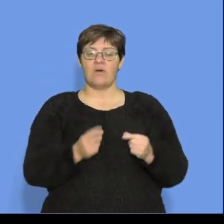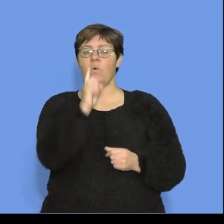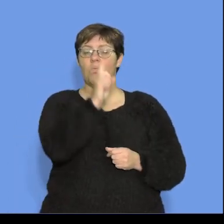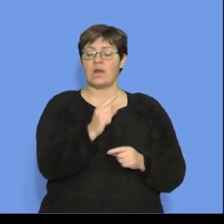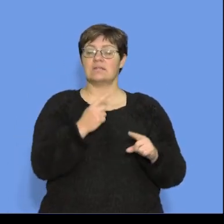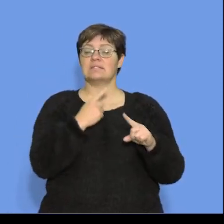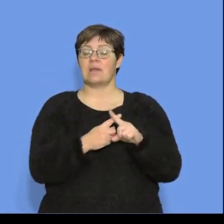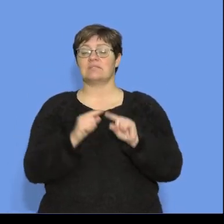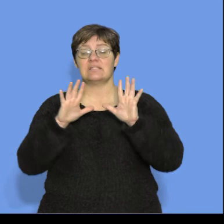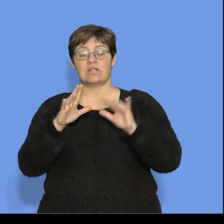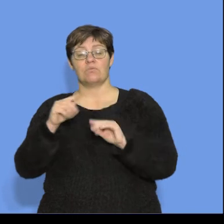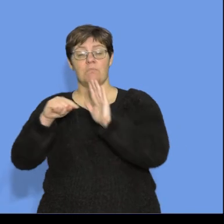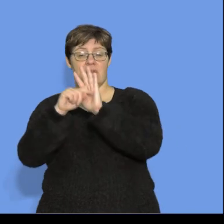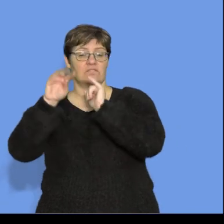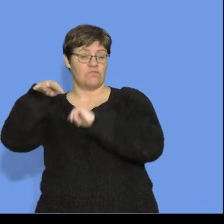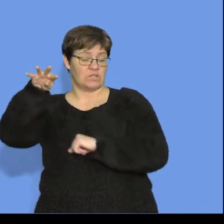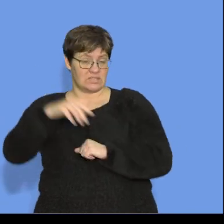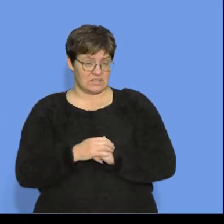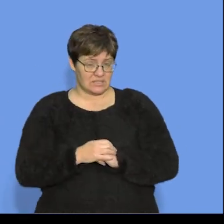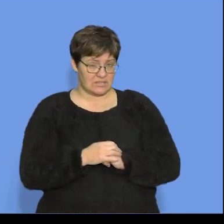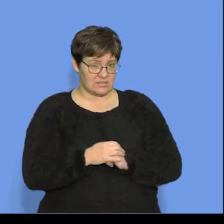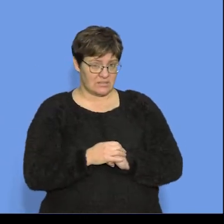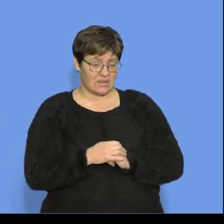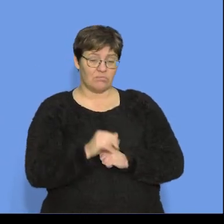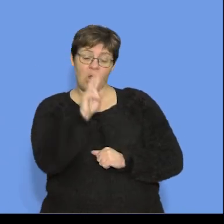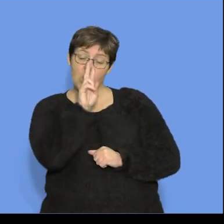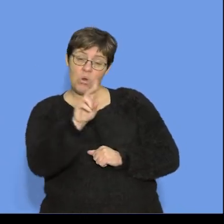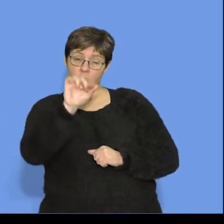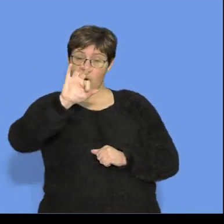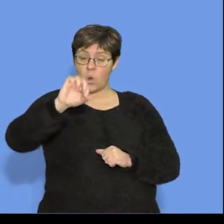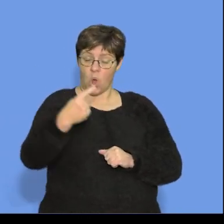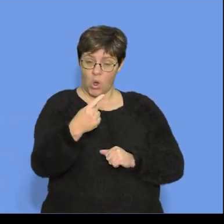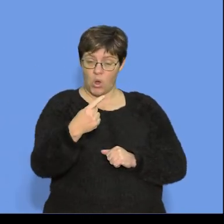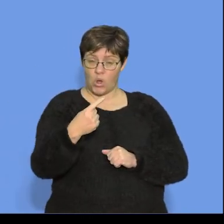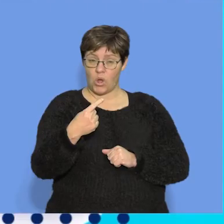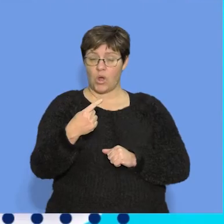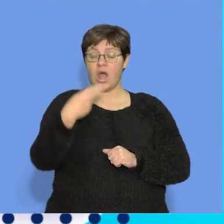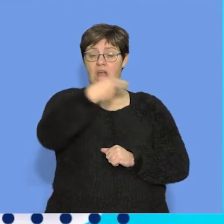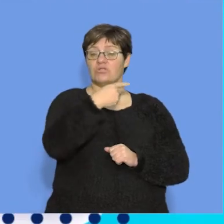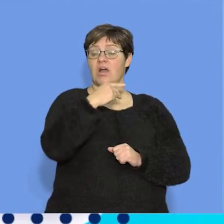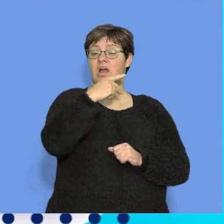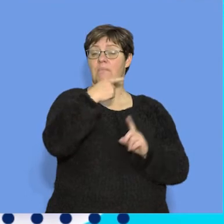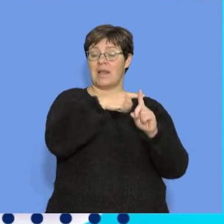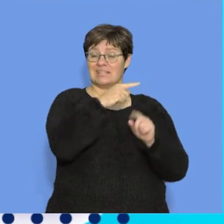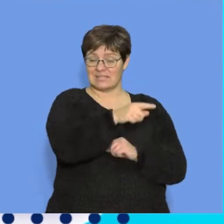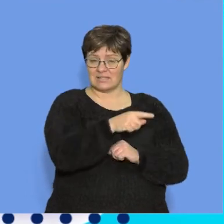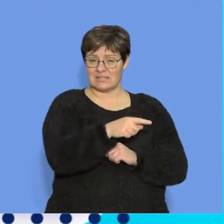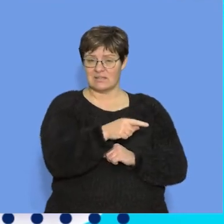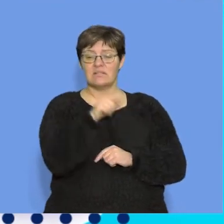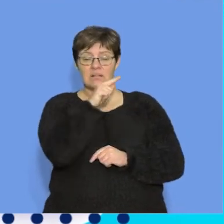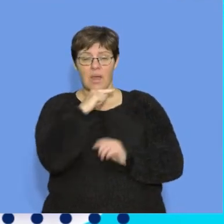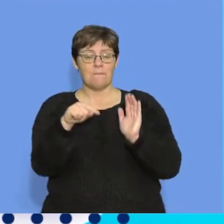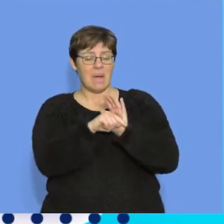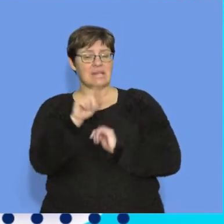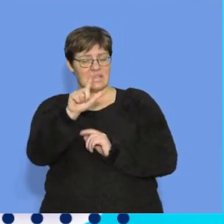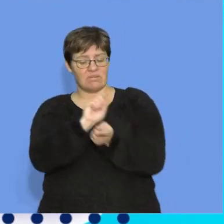minus 14. So by looking at the log of the hydrogen ion concentration, the minus 7 becomes 7.